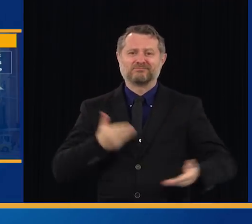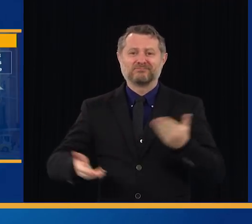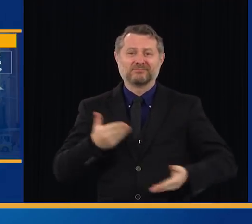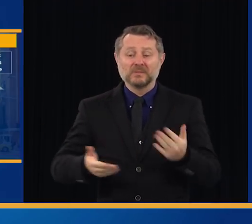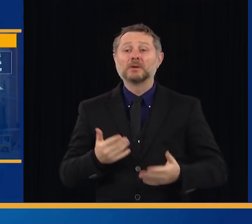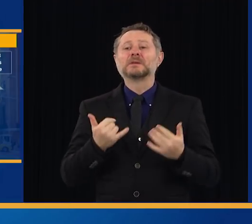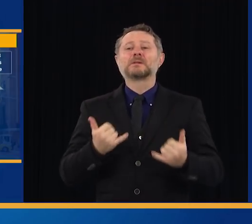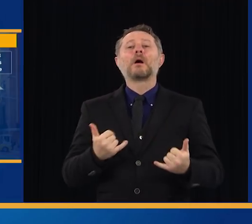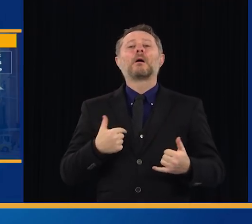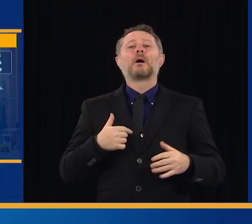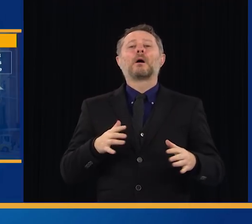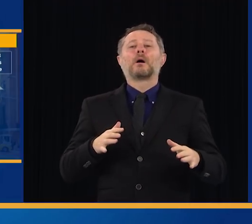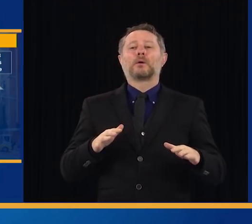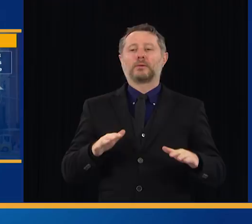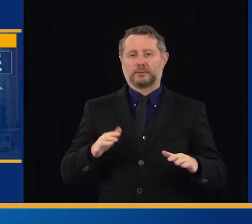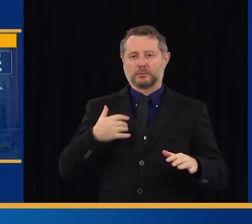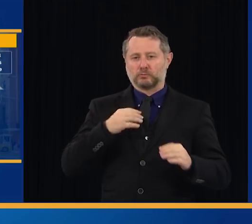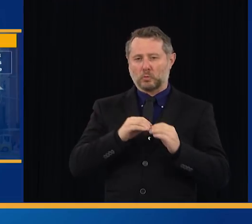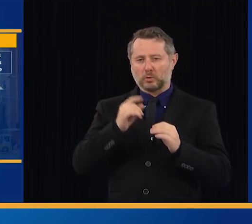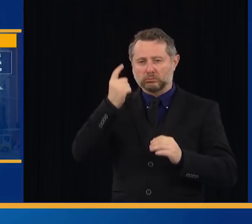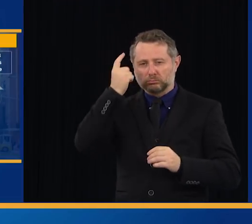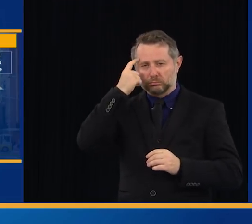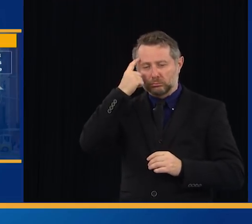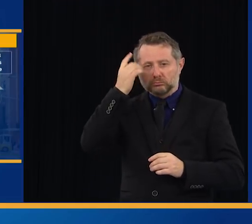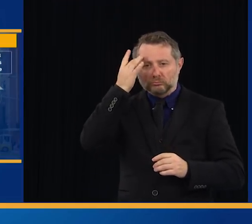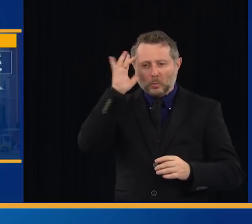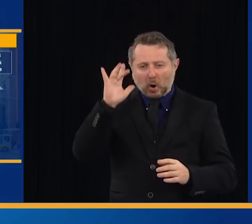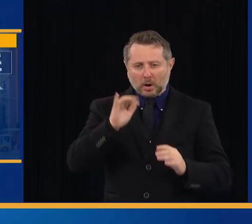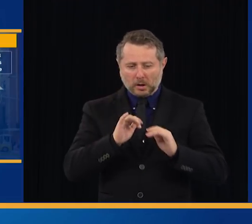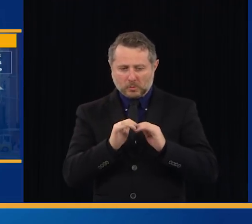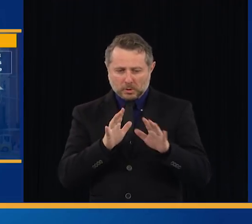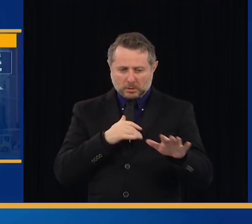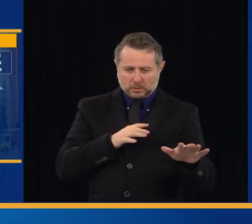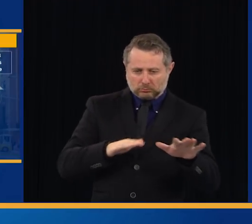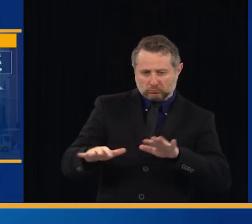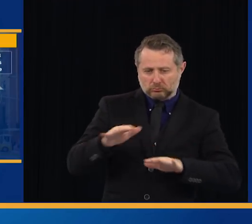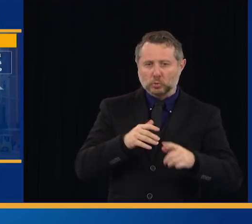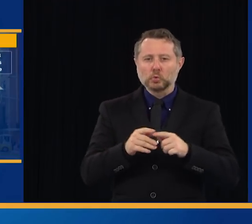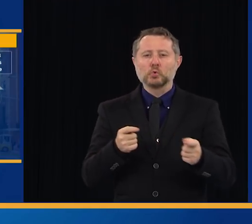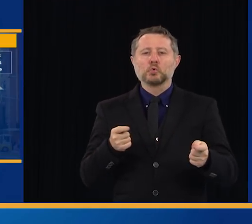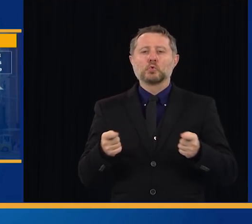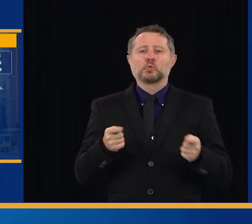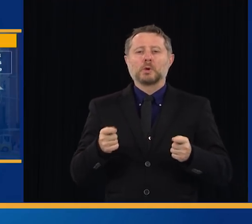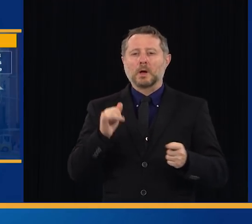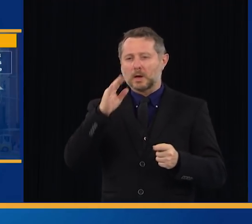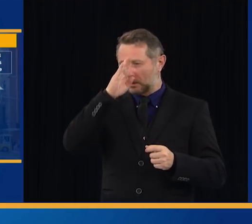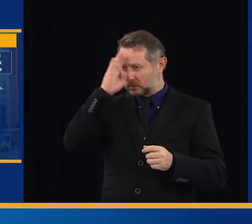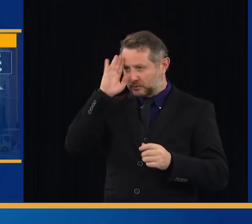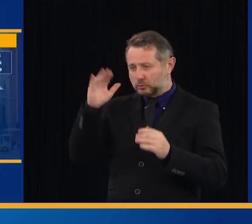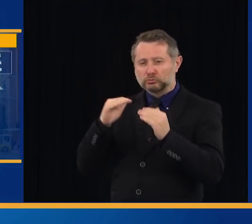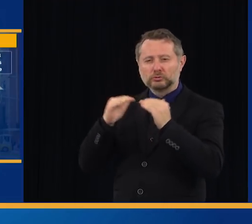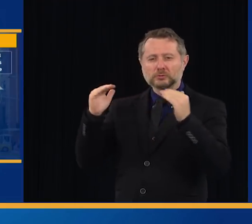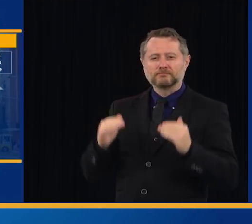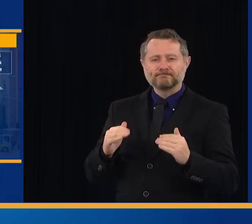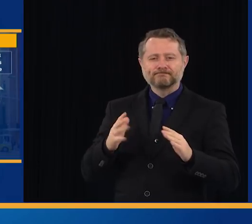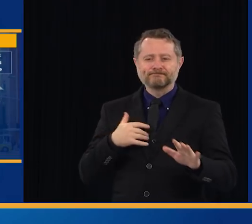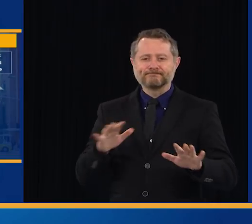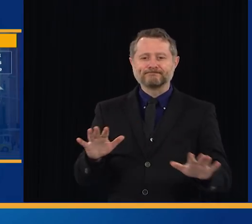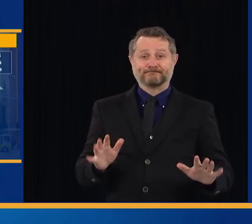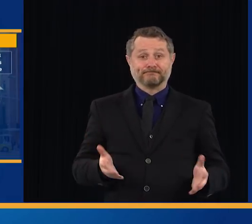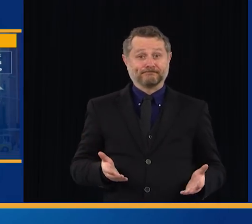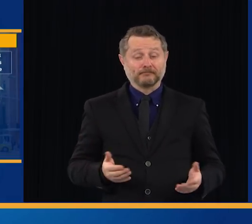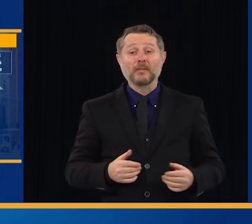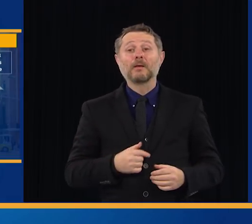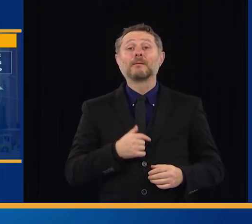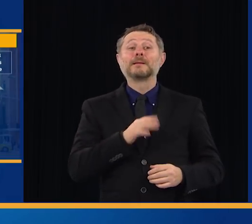more intelligent, frankly, about handling our healthcare system. Testing and tracing,